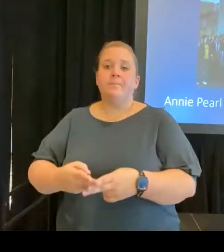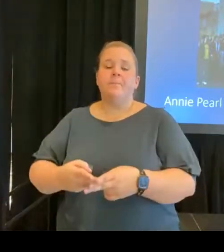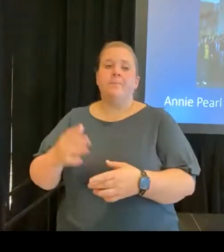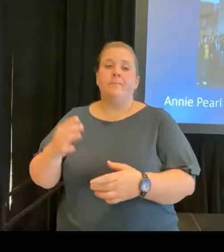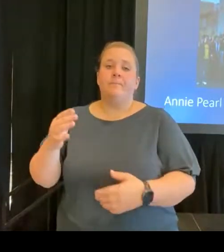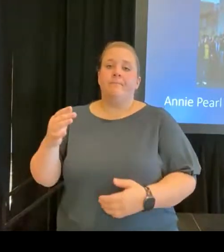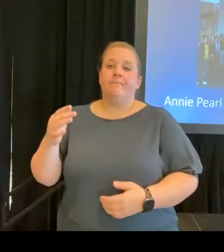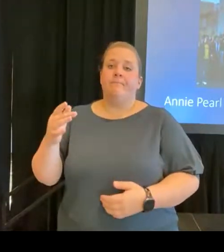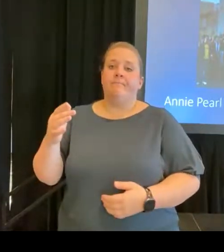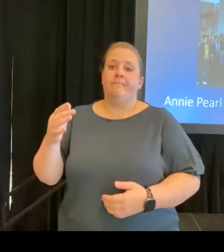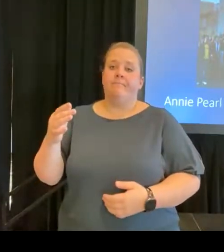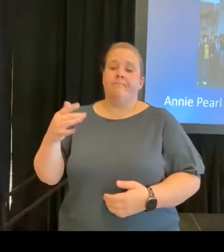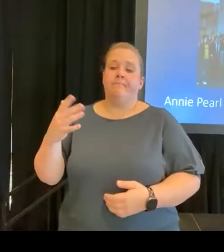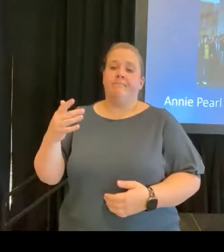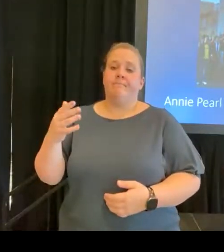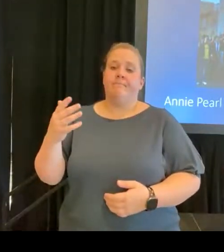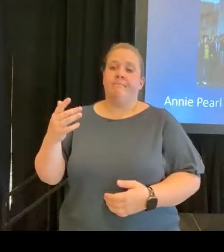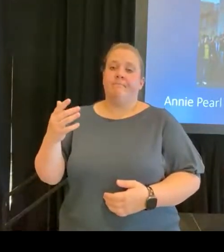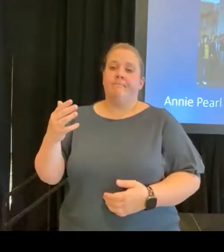the